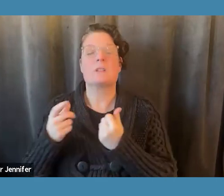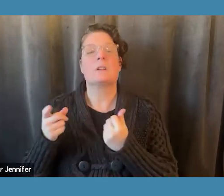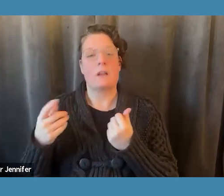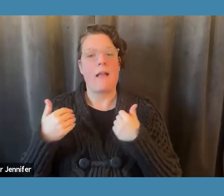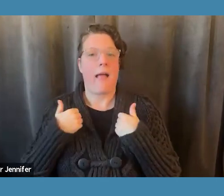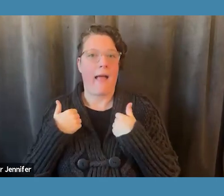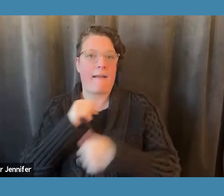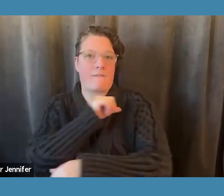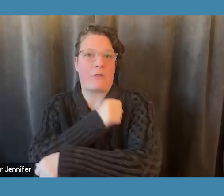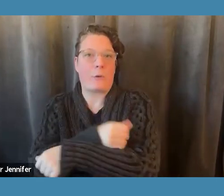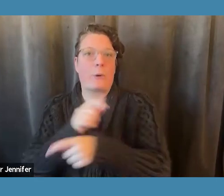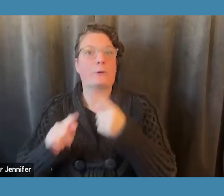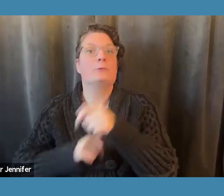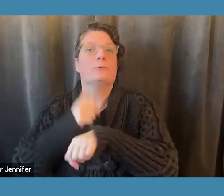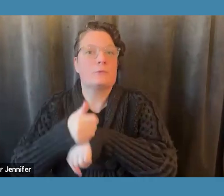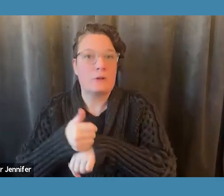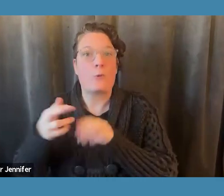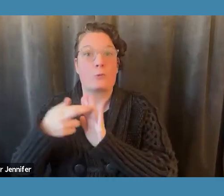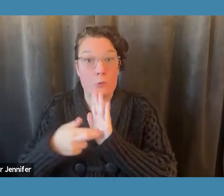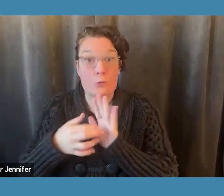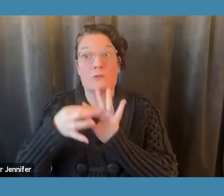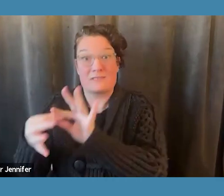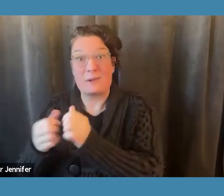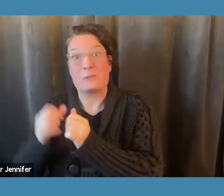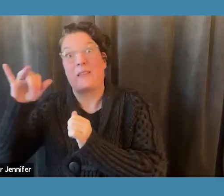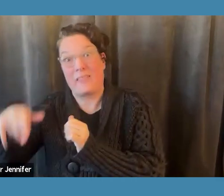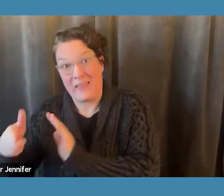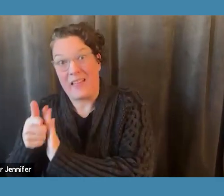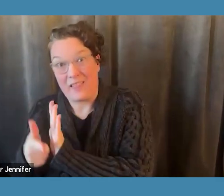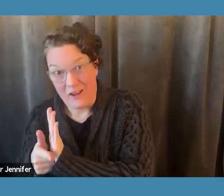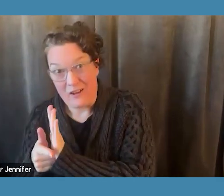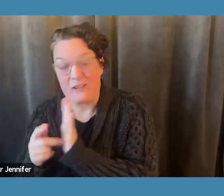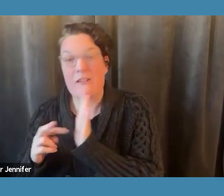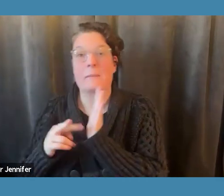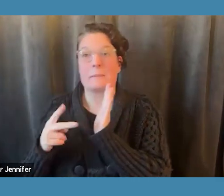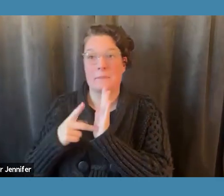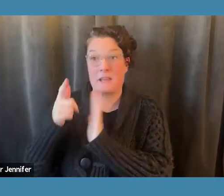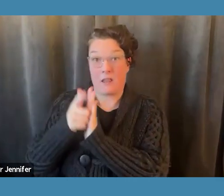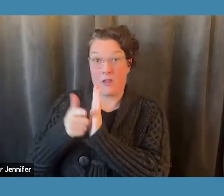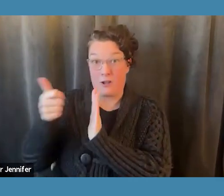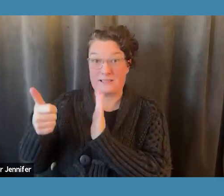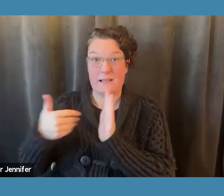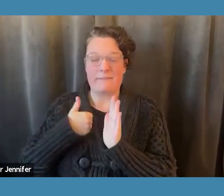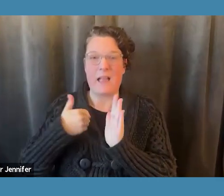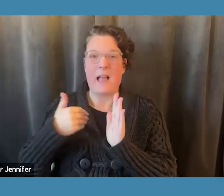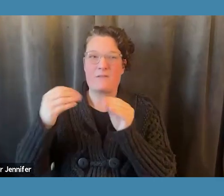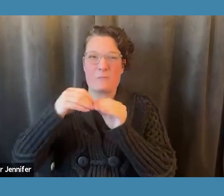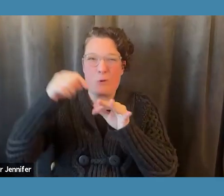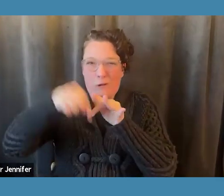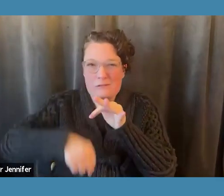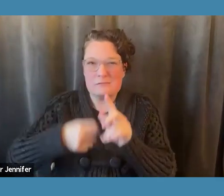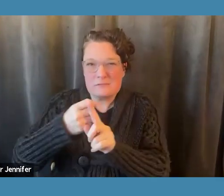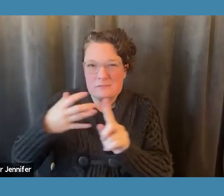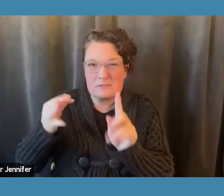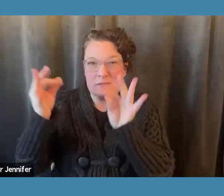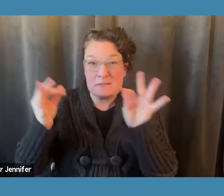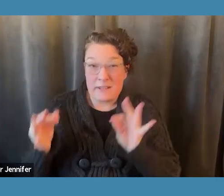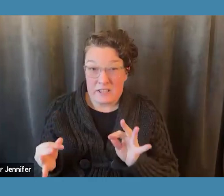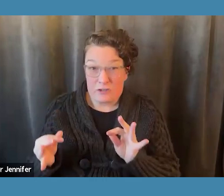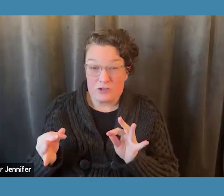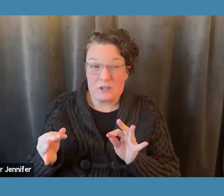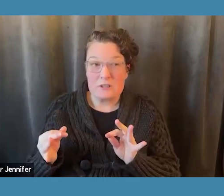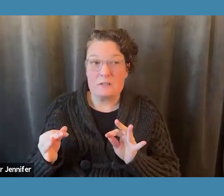implement that statute. So there's additional definition within those rules, but that's still a part